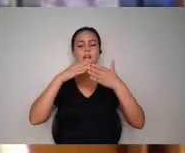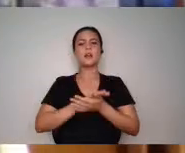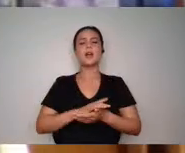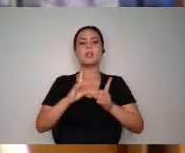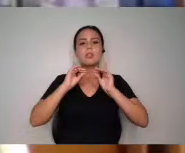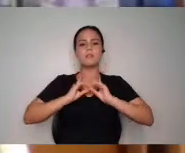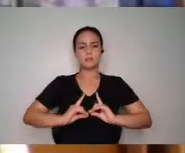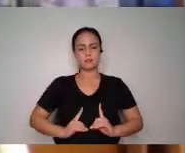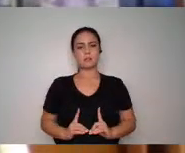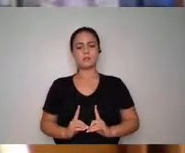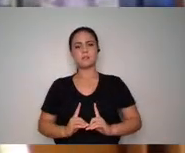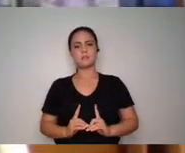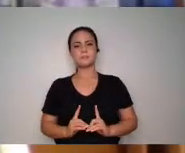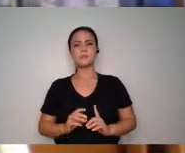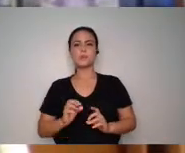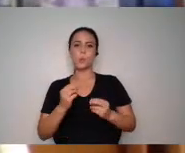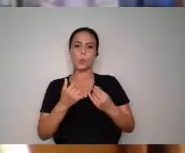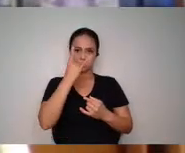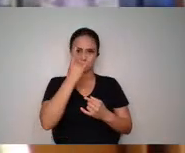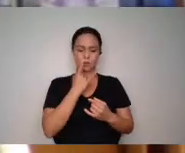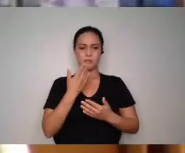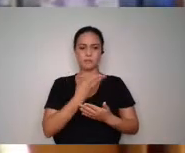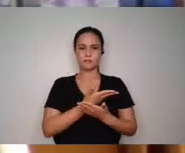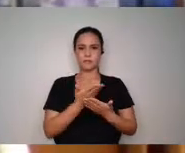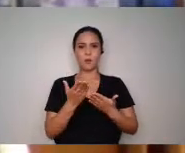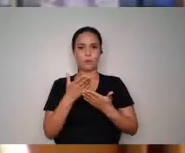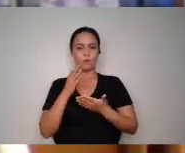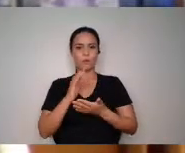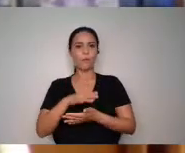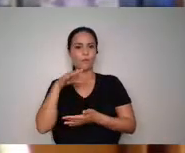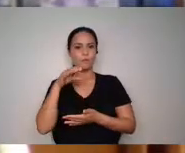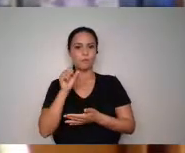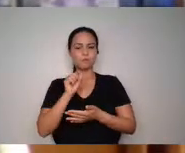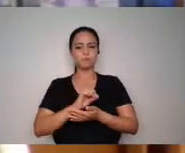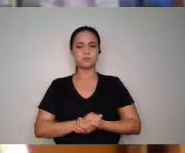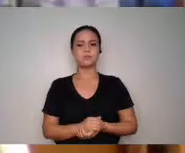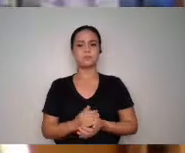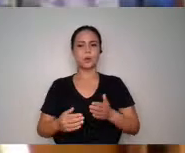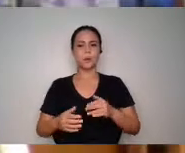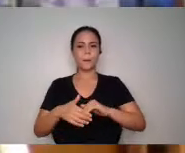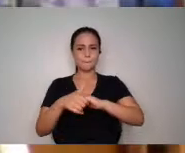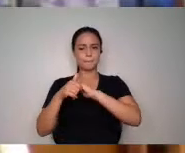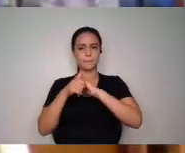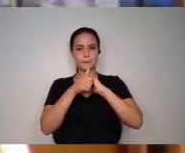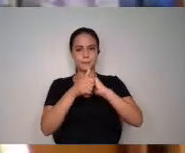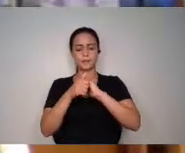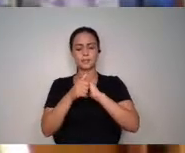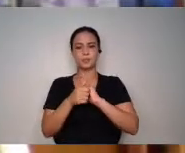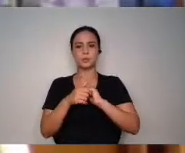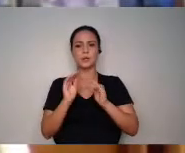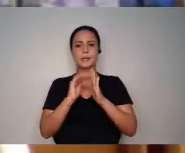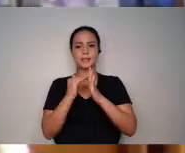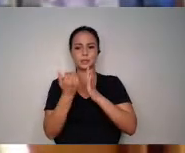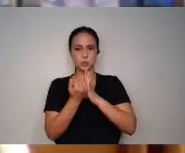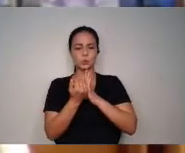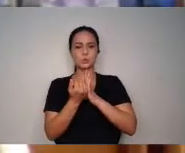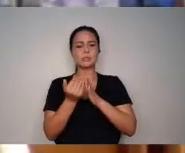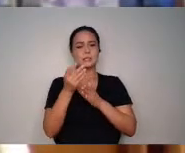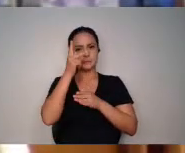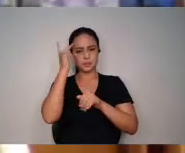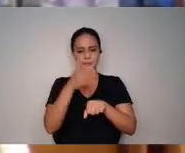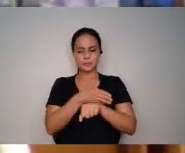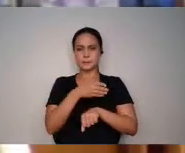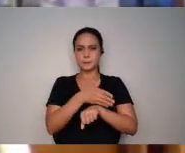see or have seeing problems with their eyesight who are attending the event. I